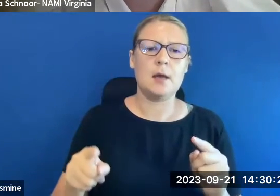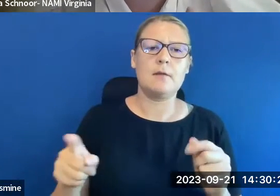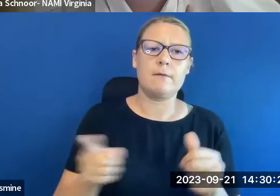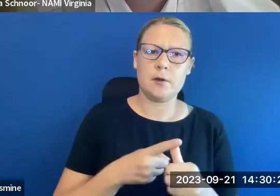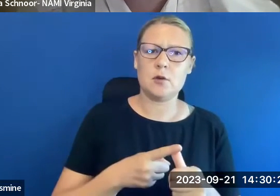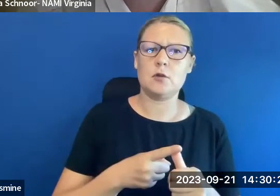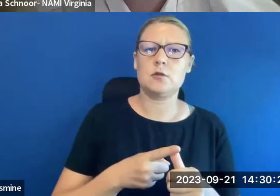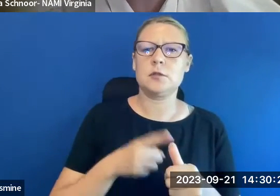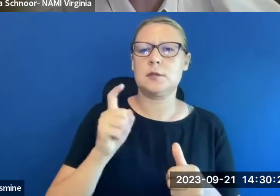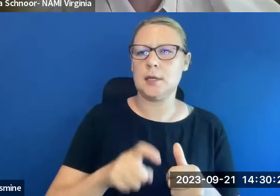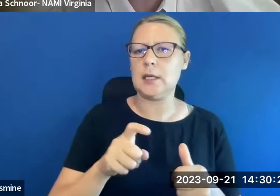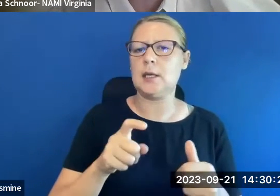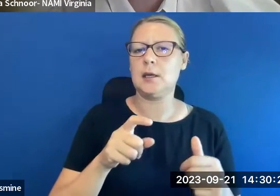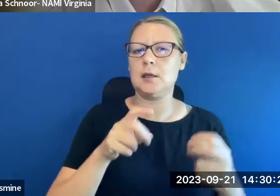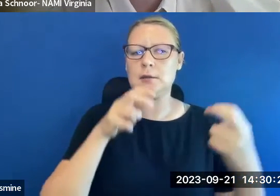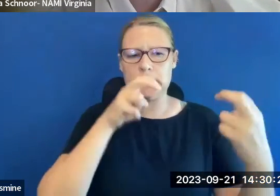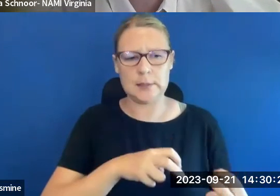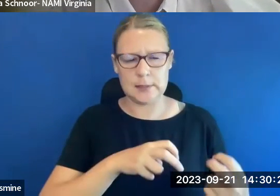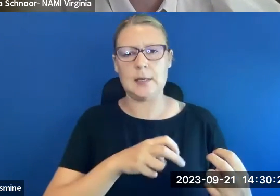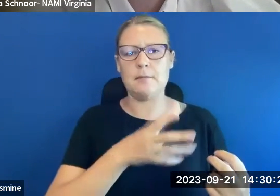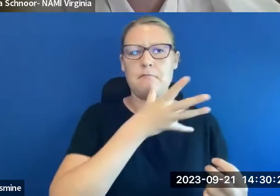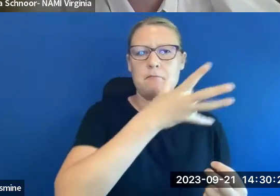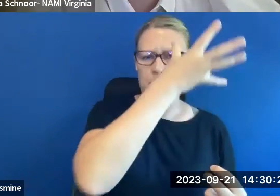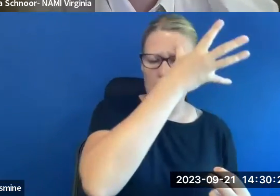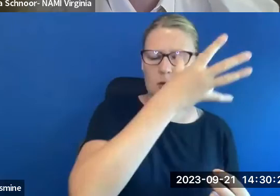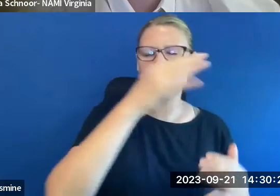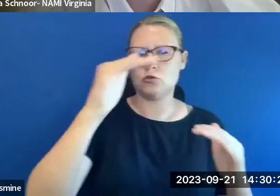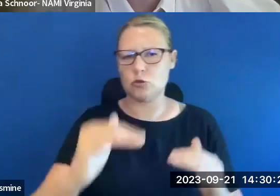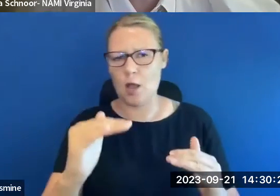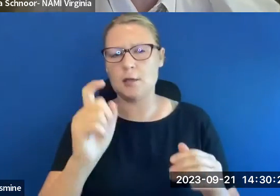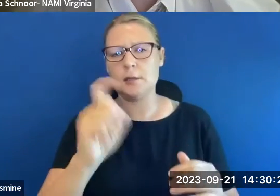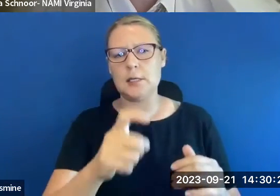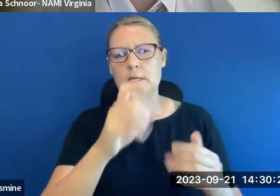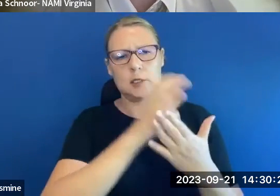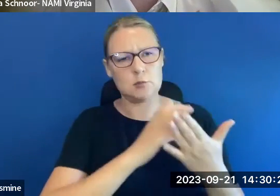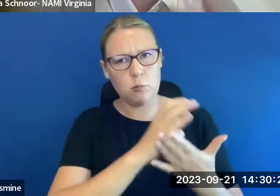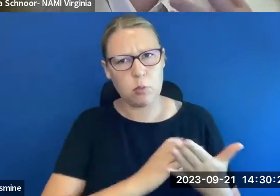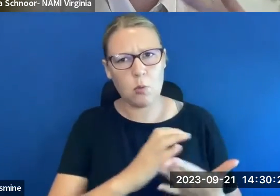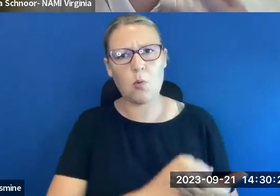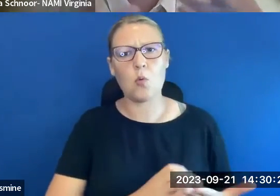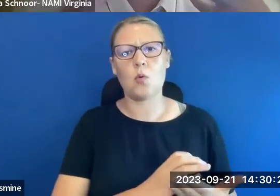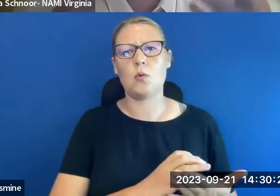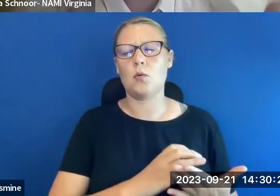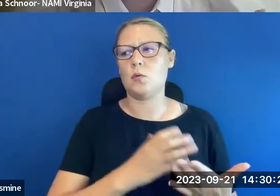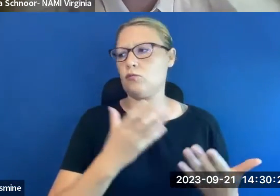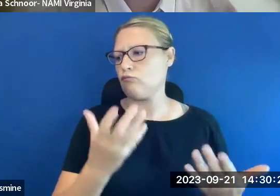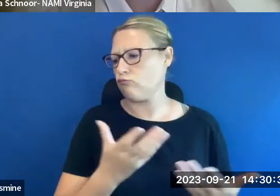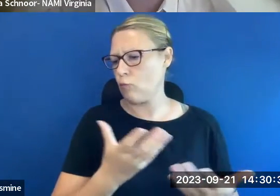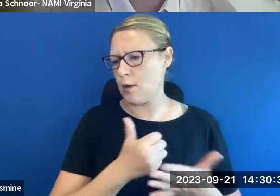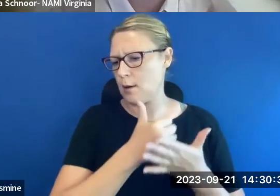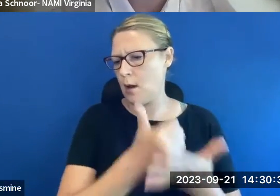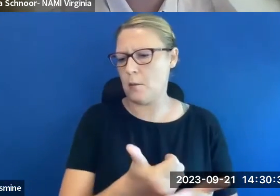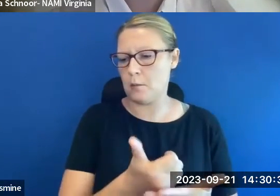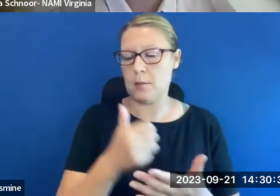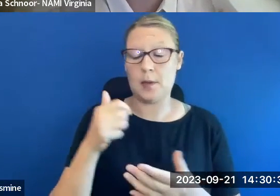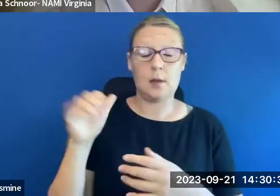child want to explore, then I think there are questions that you can ask, you know, is this facility licensed